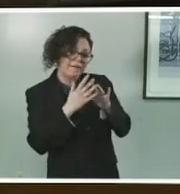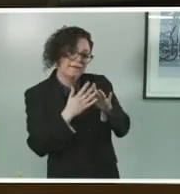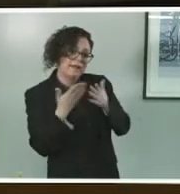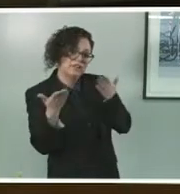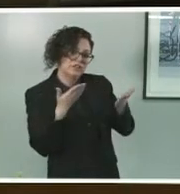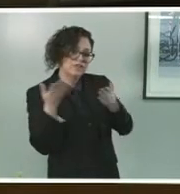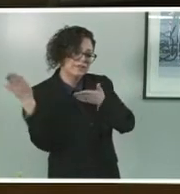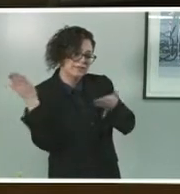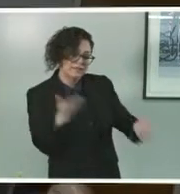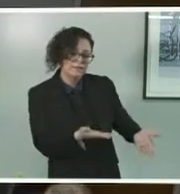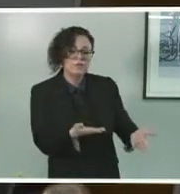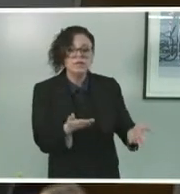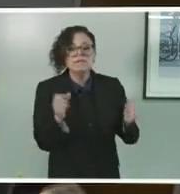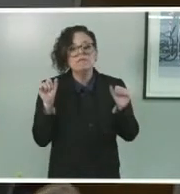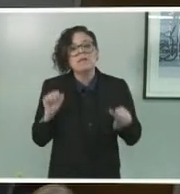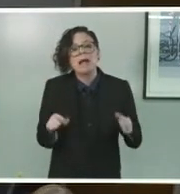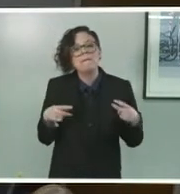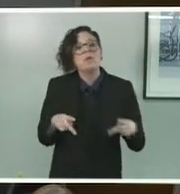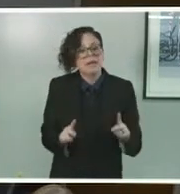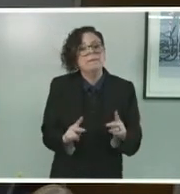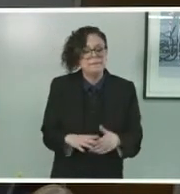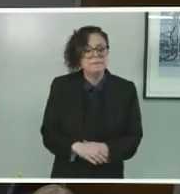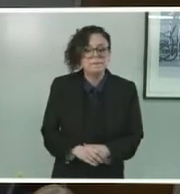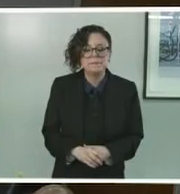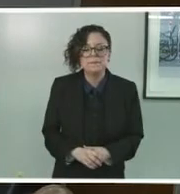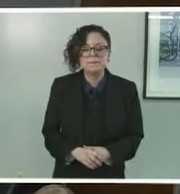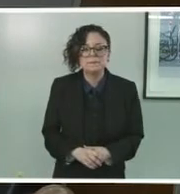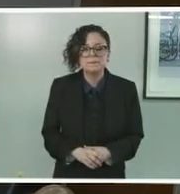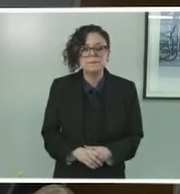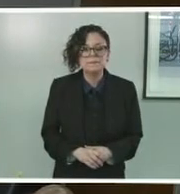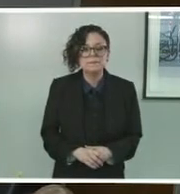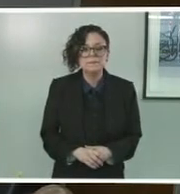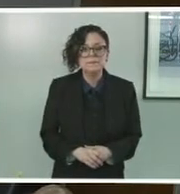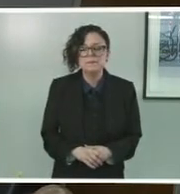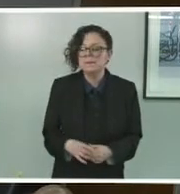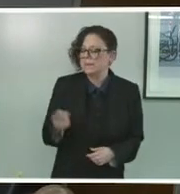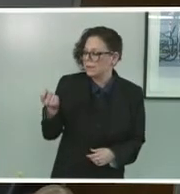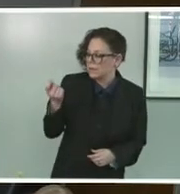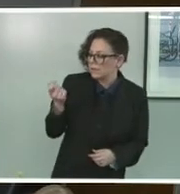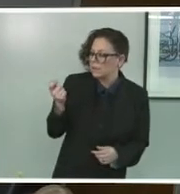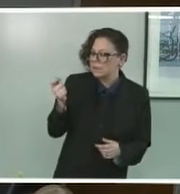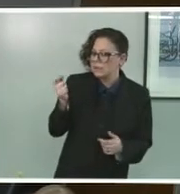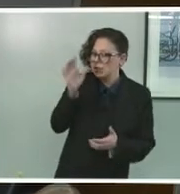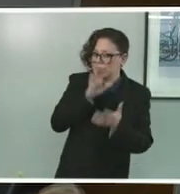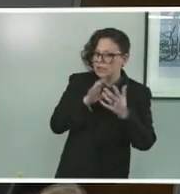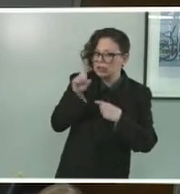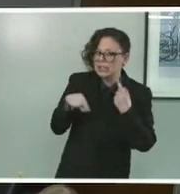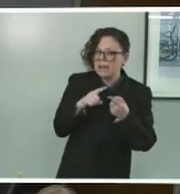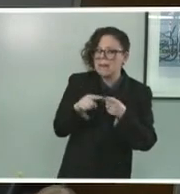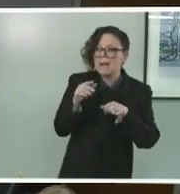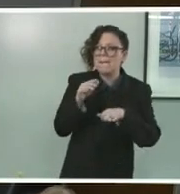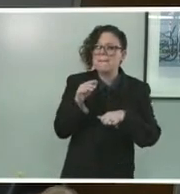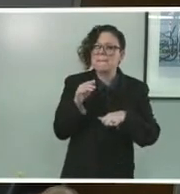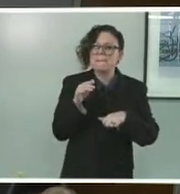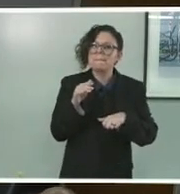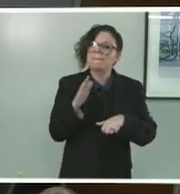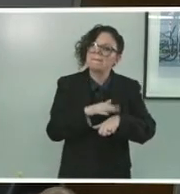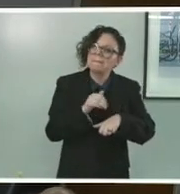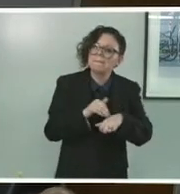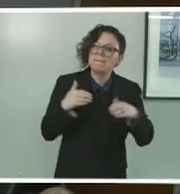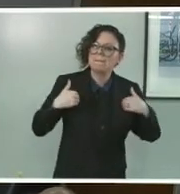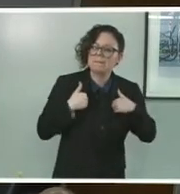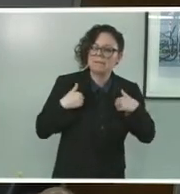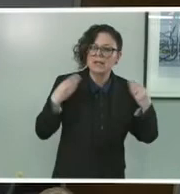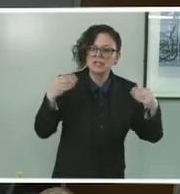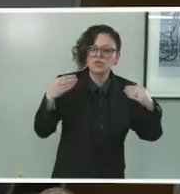be permitted. Okay. There's a little bit of confusion around pet stores and pet products. One